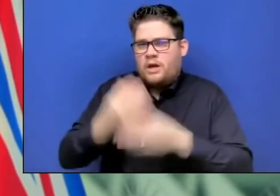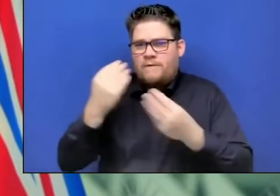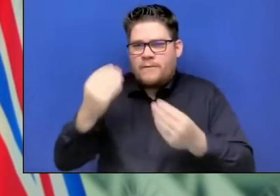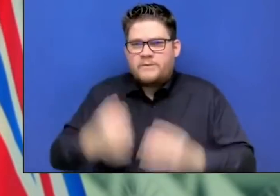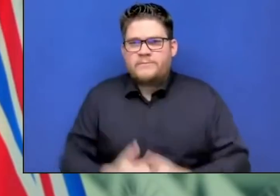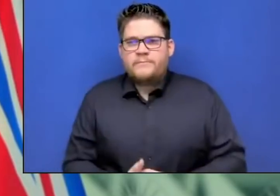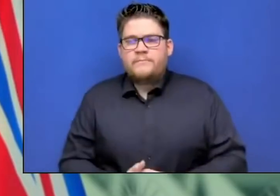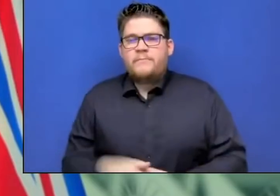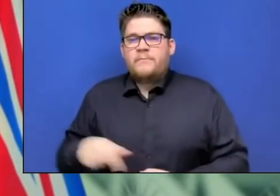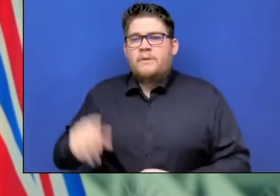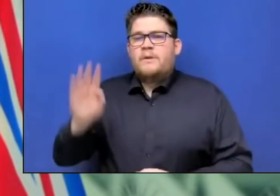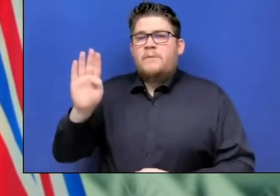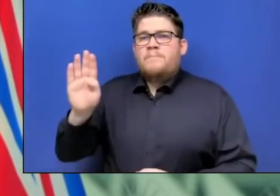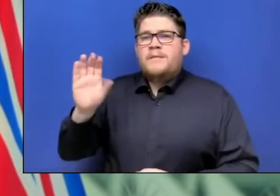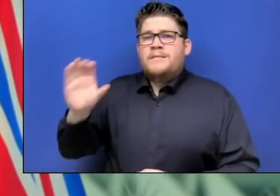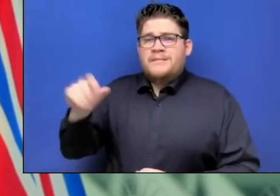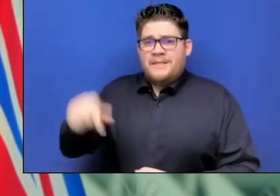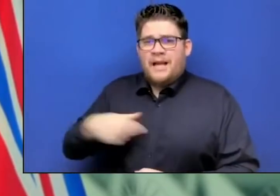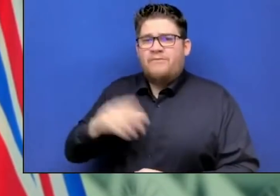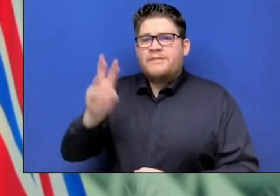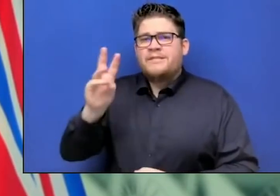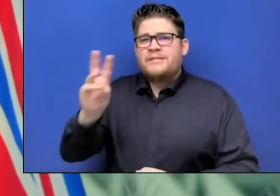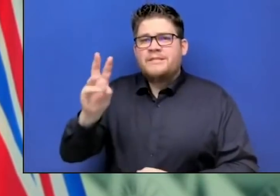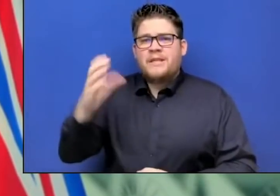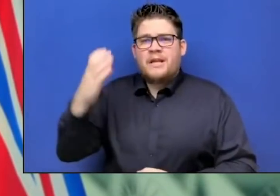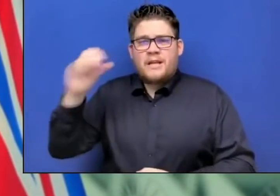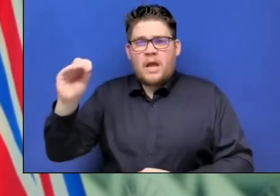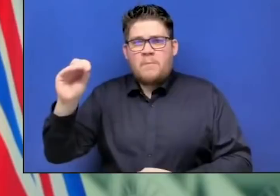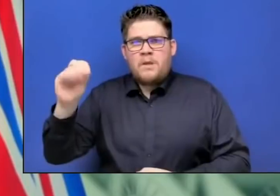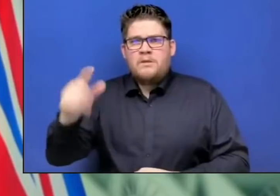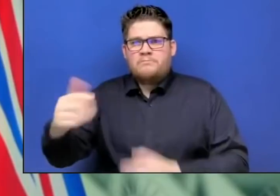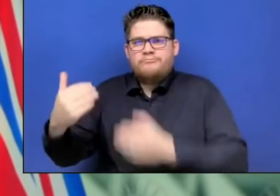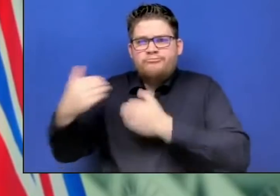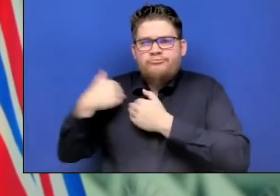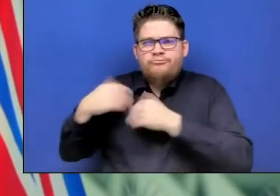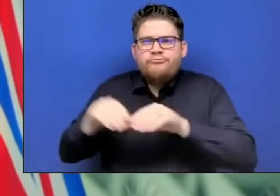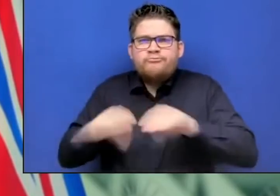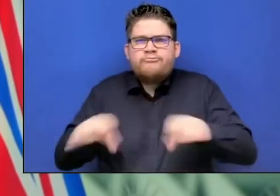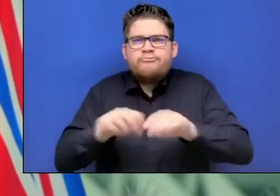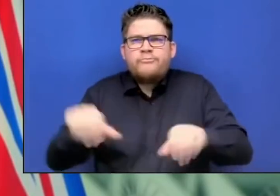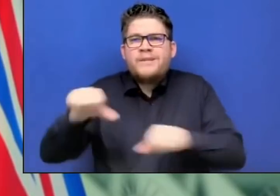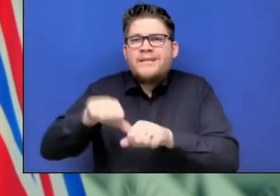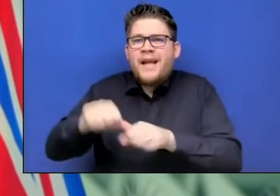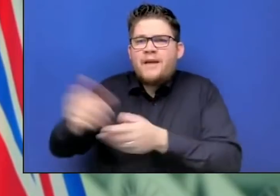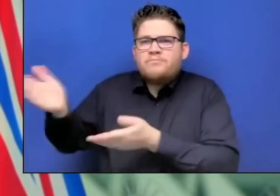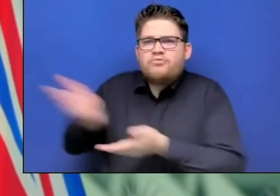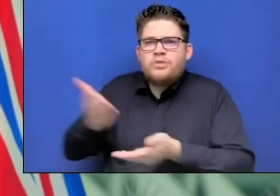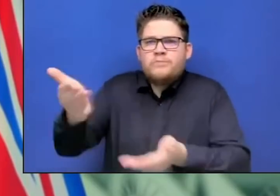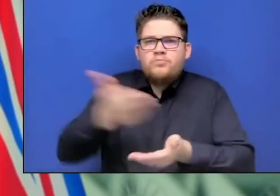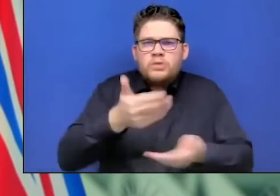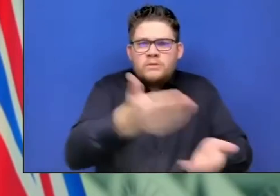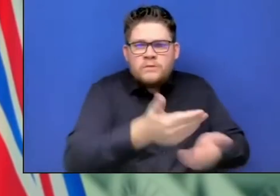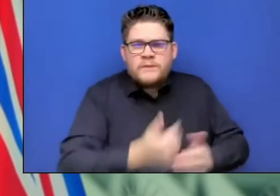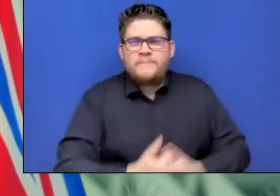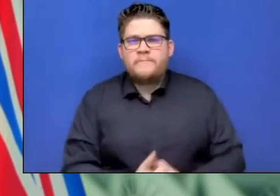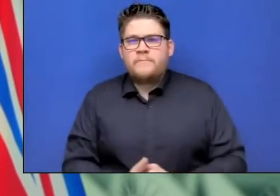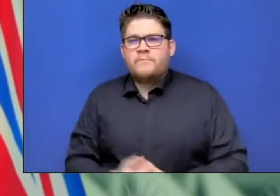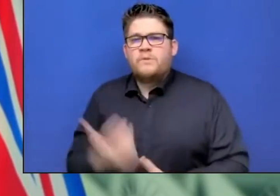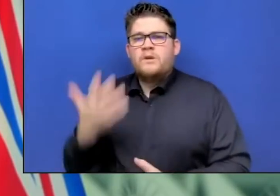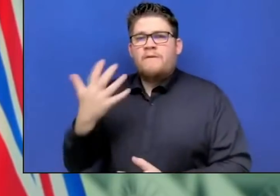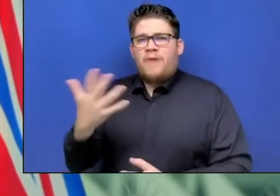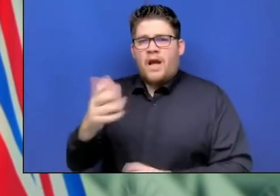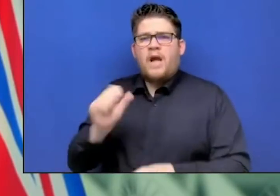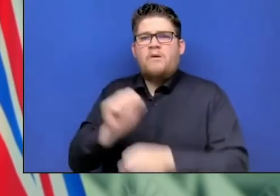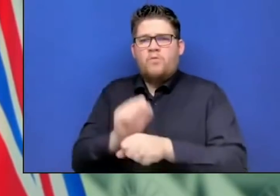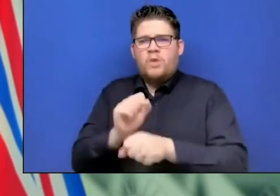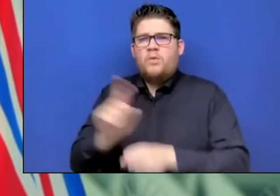of which supply the Lower Mainland and Vancouver Island. All of the fuel distributors operate with contingency plans in the event that there is